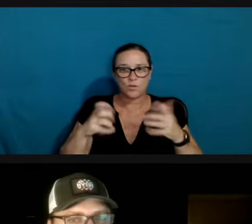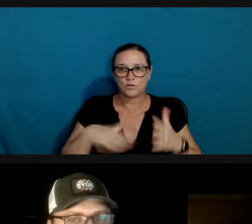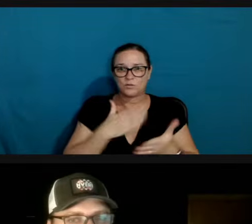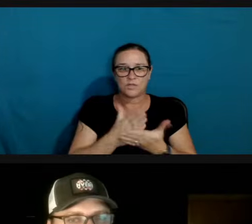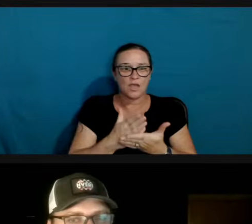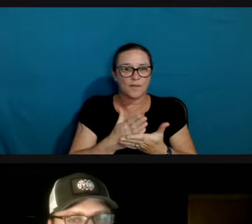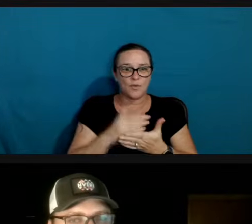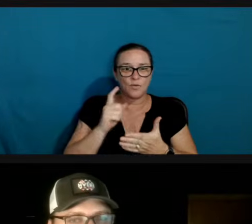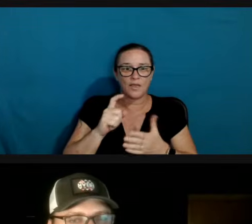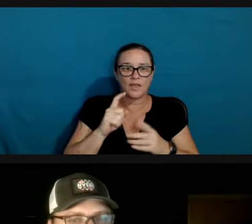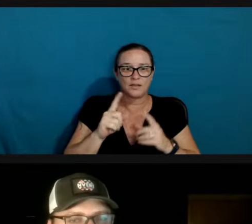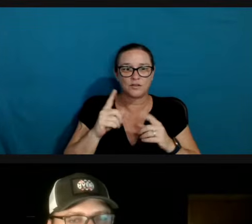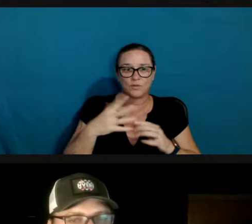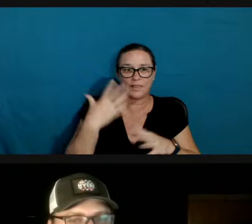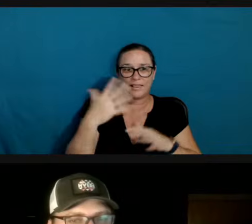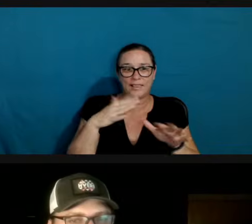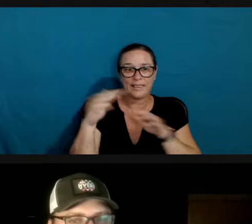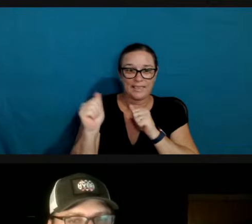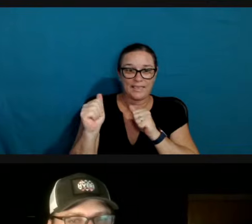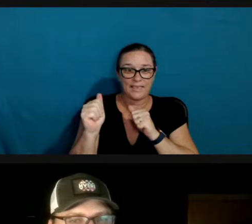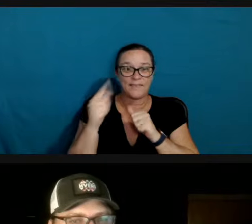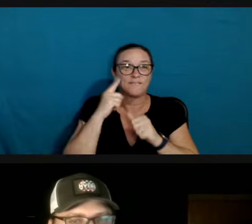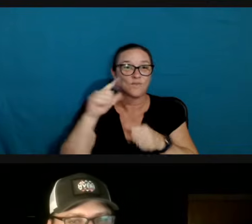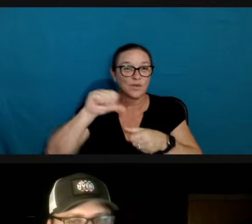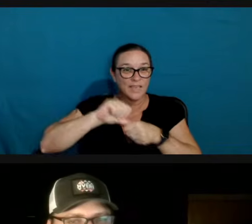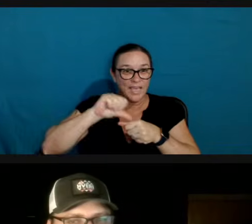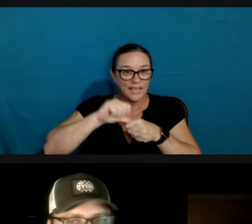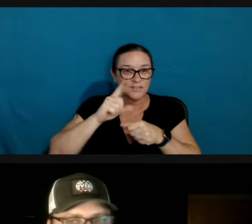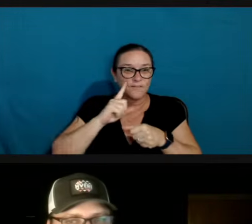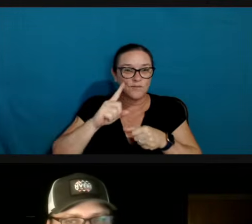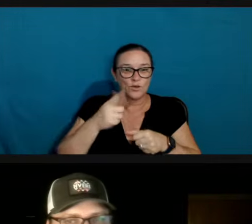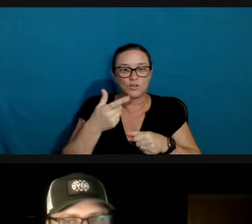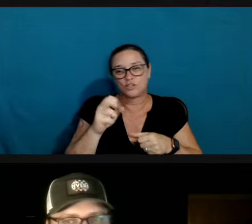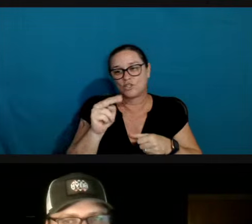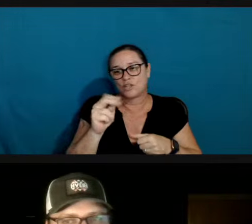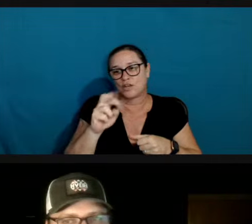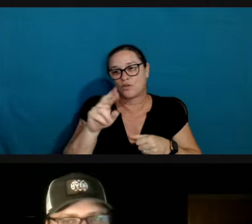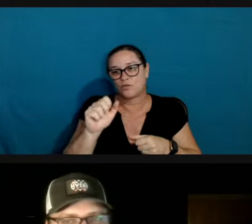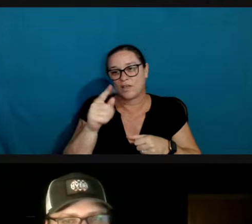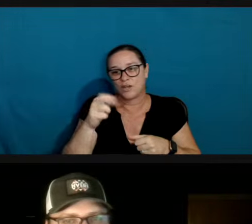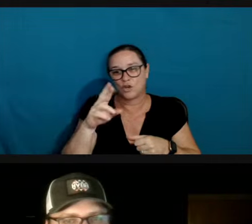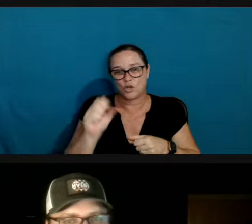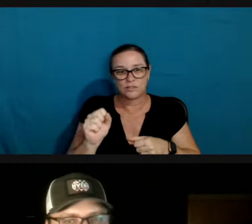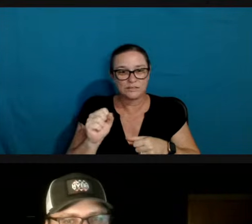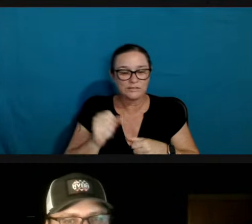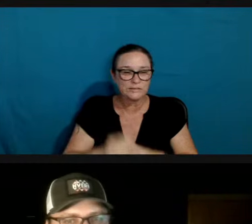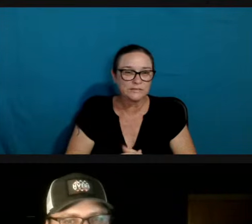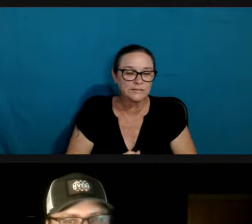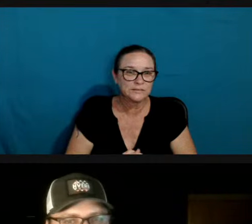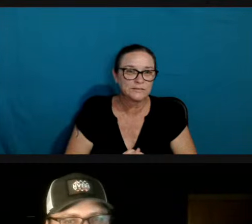out for fuel to keep the generators running. Right. We don't want to screw around too much more.